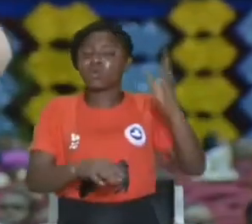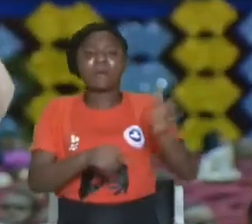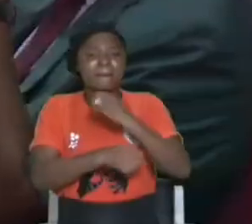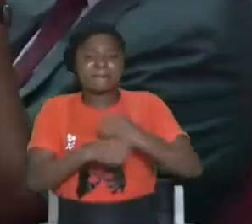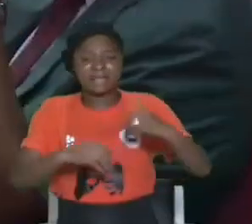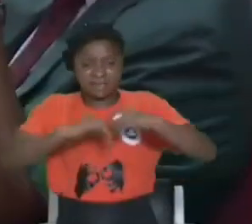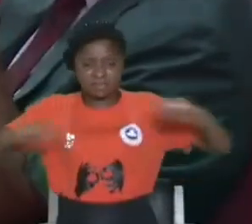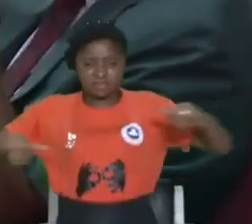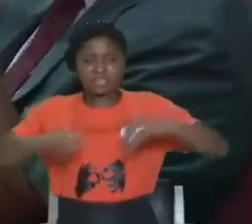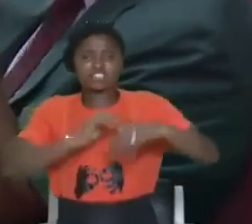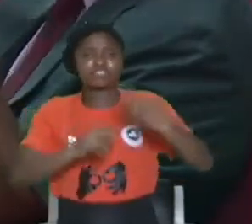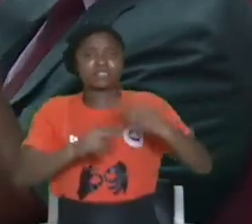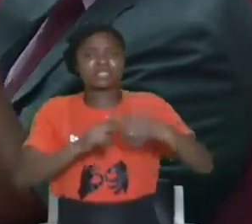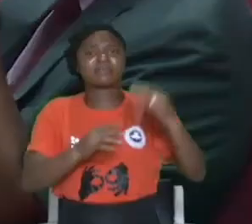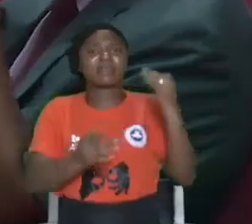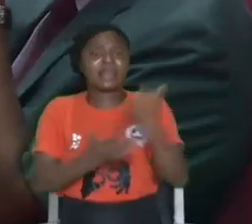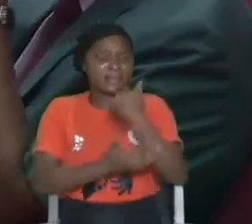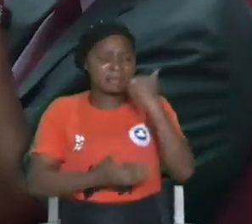name of Jesus.